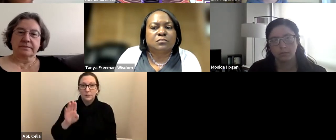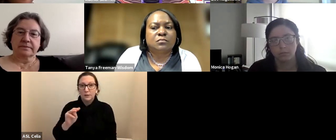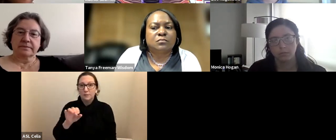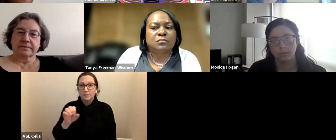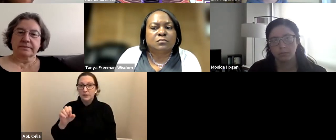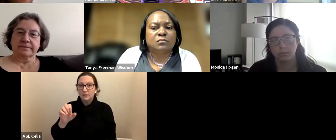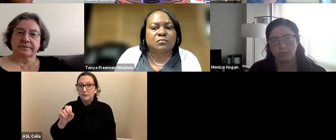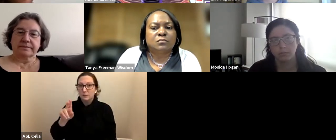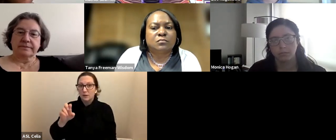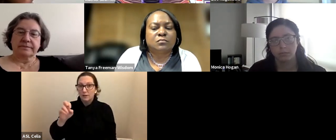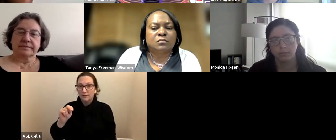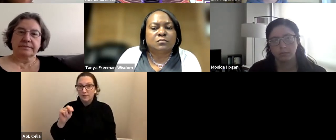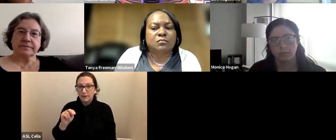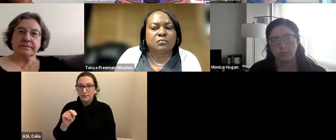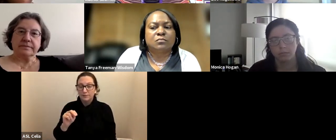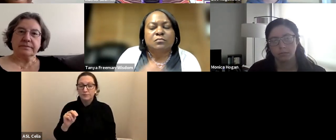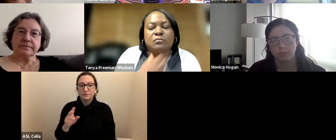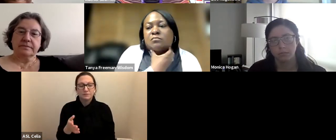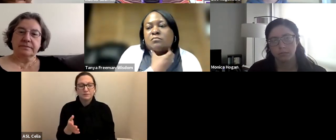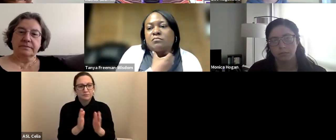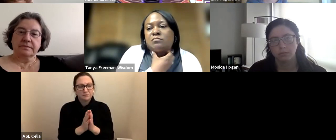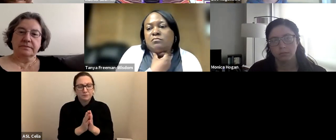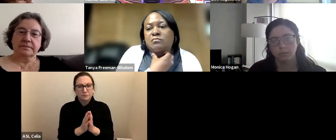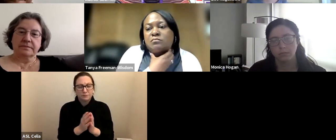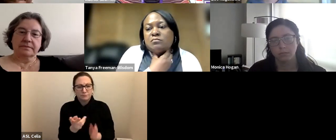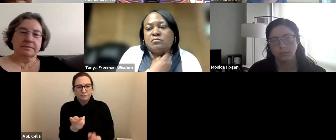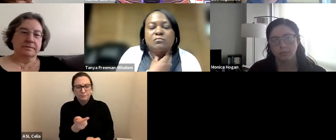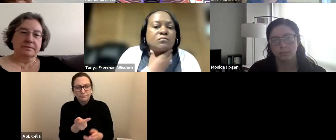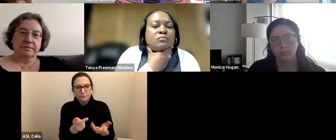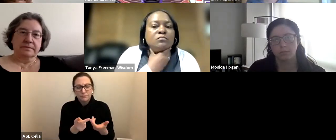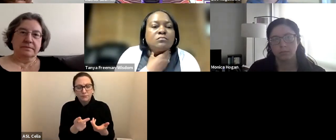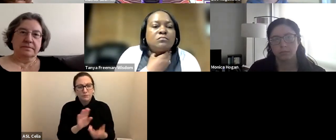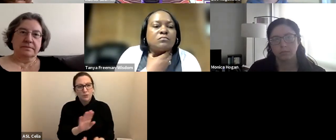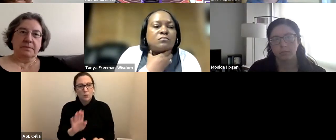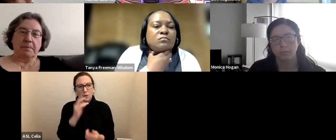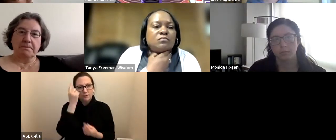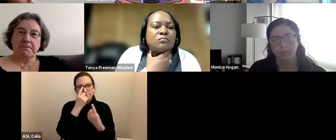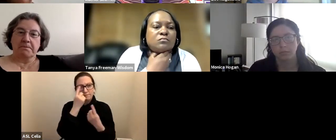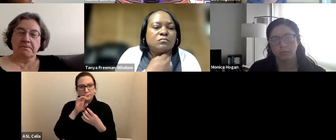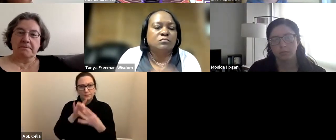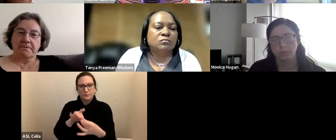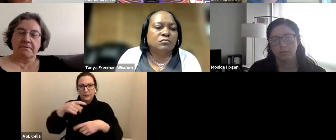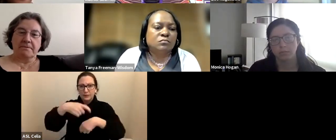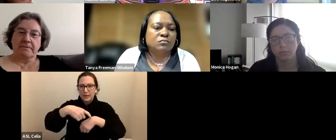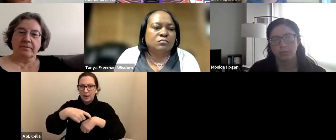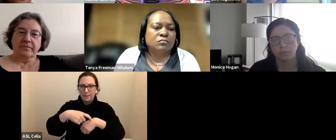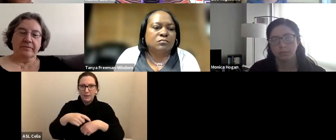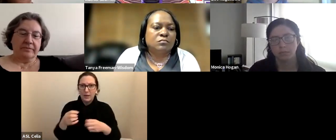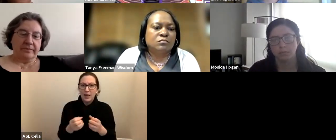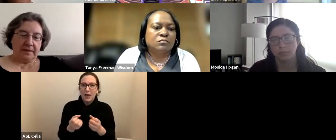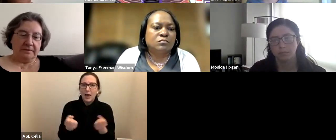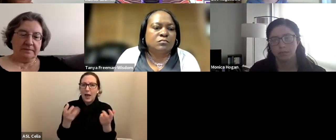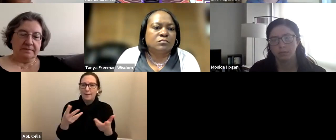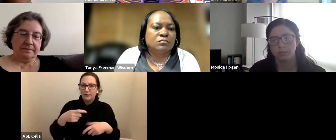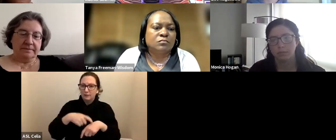Roberts and Ms. Hogan, what are you thinking in terms of time? How much time will it take